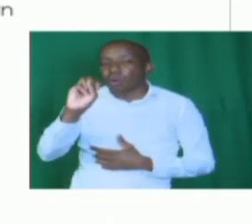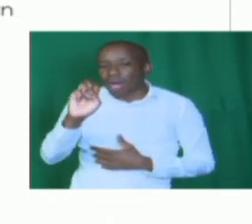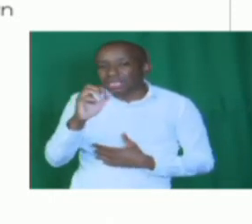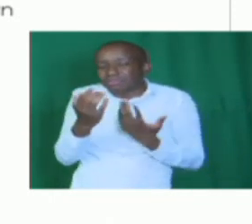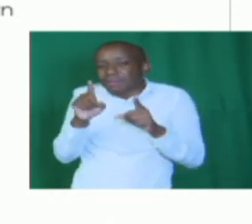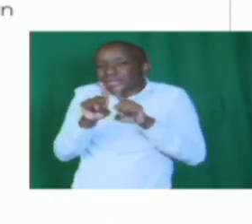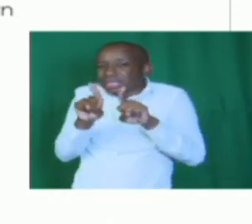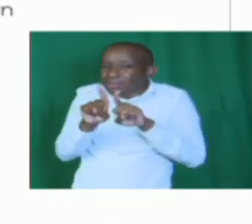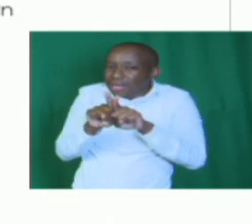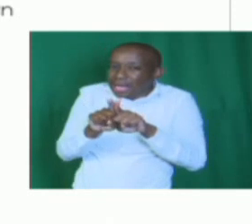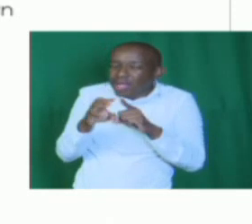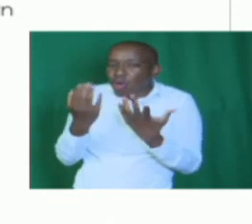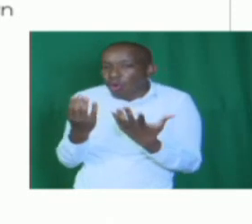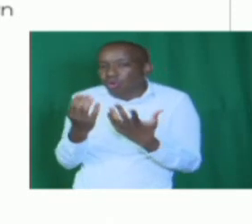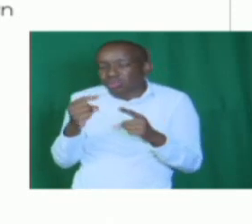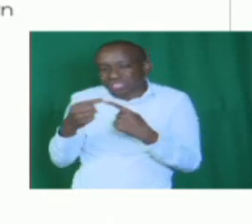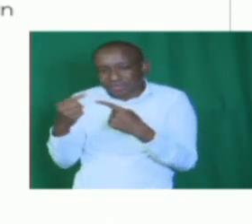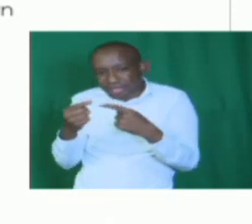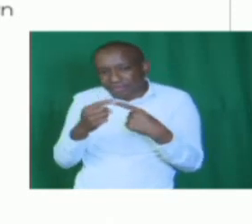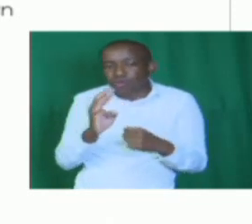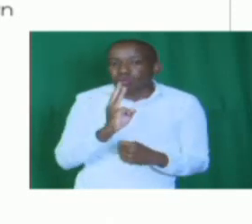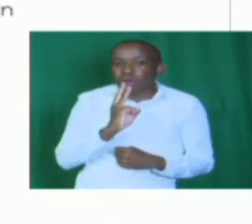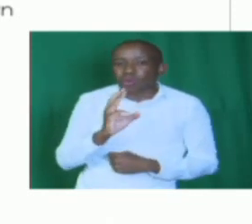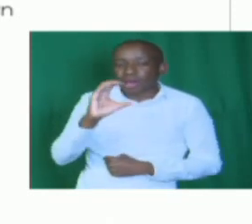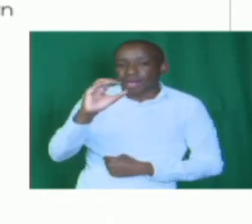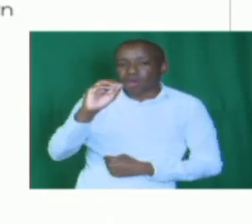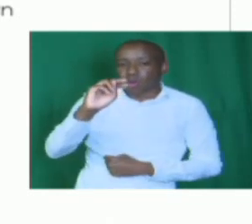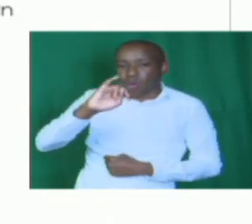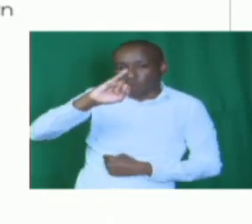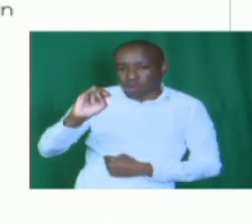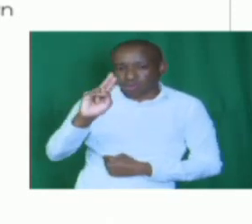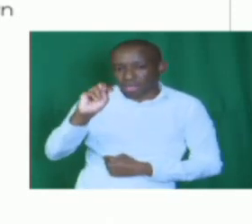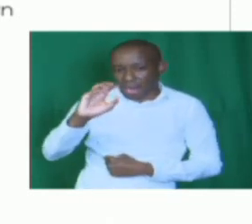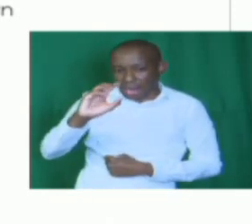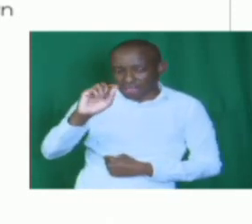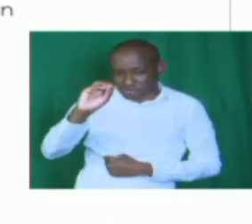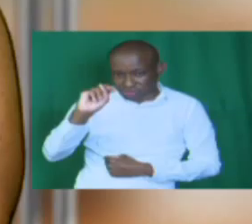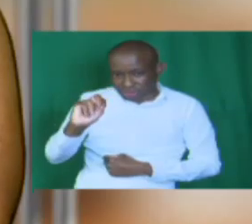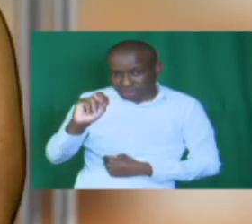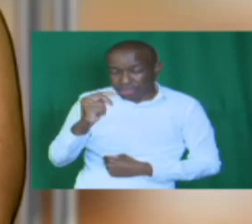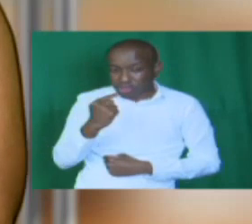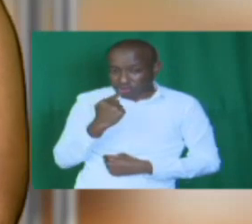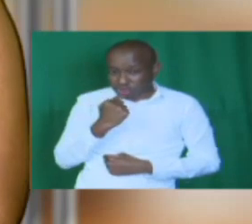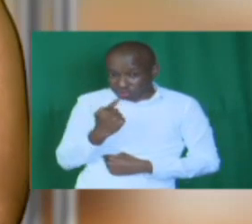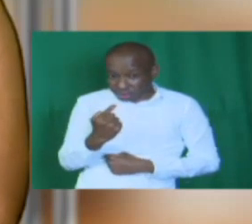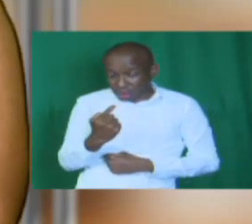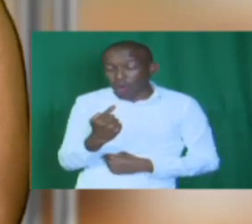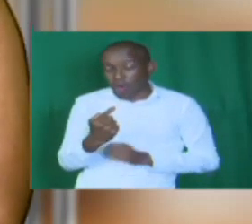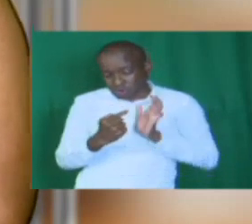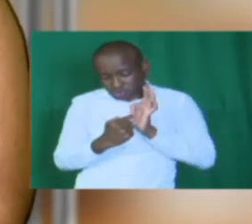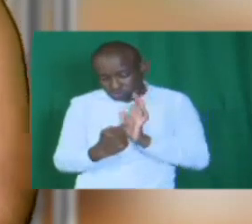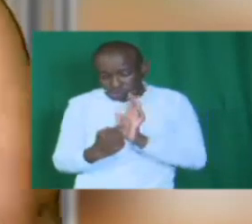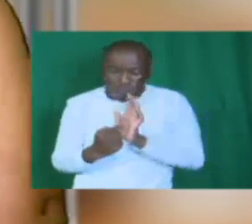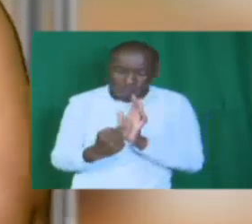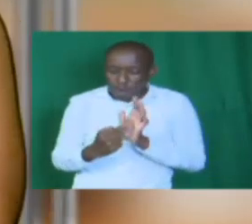in contrast, etc. So these words help you to mark the difference or to